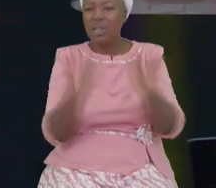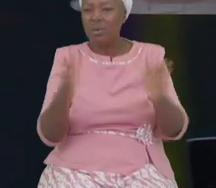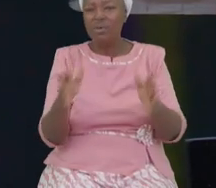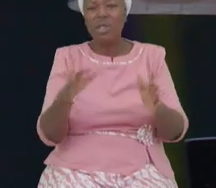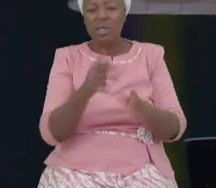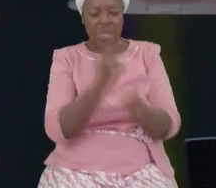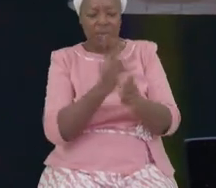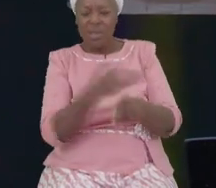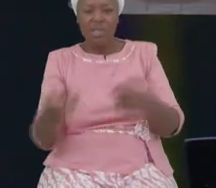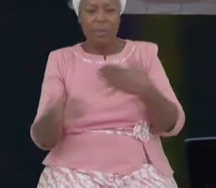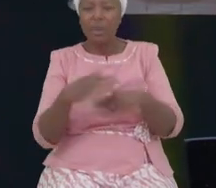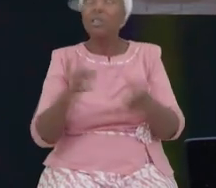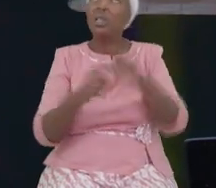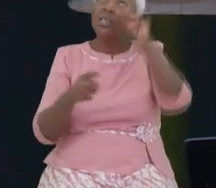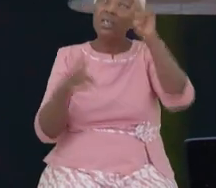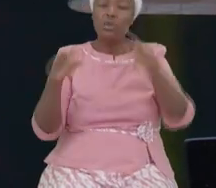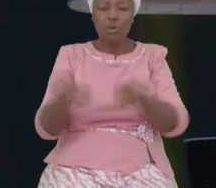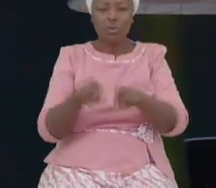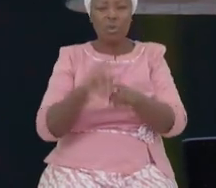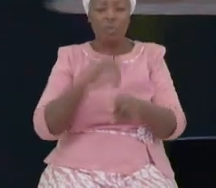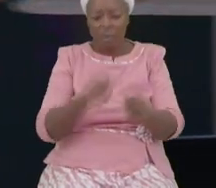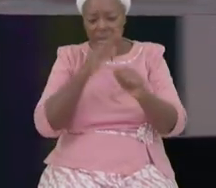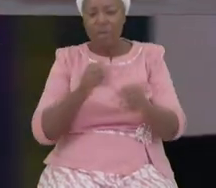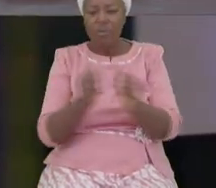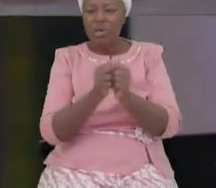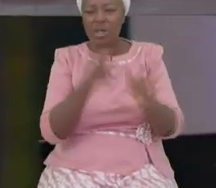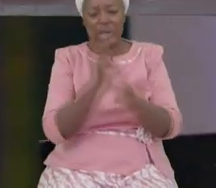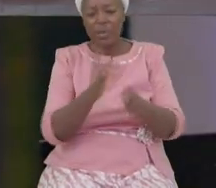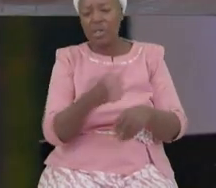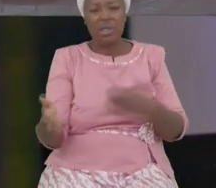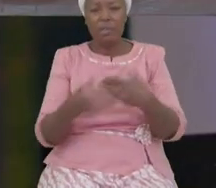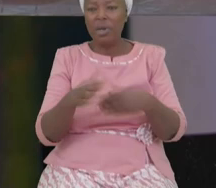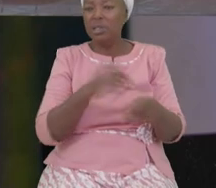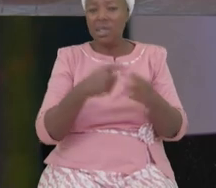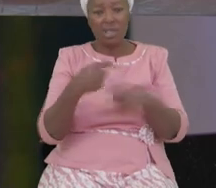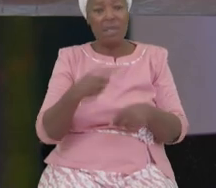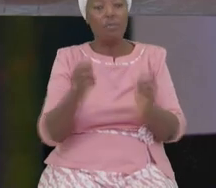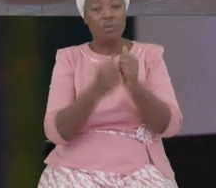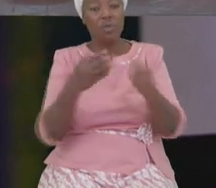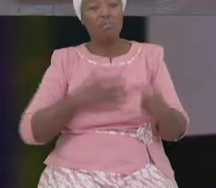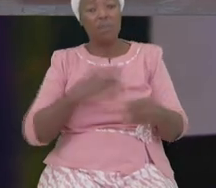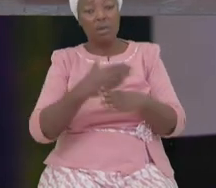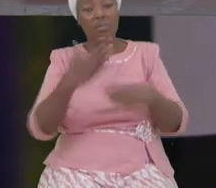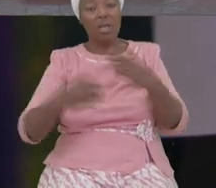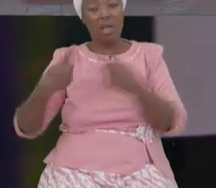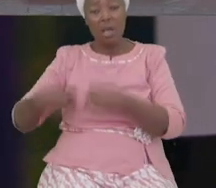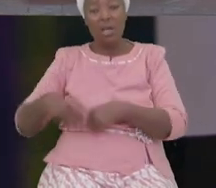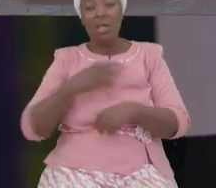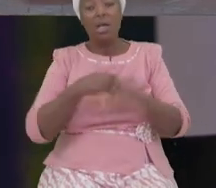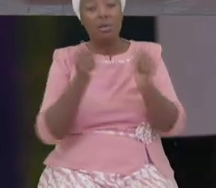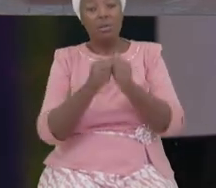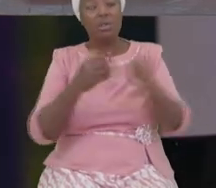will bless them without reservation. It says, with my whole heart and with my whole